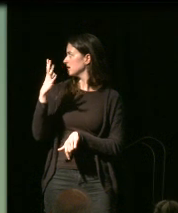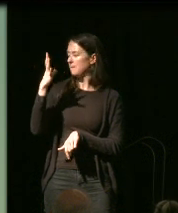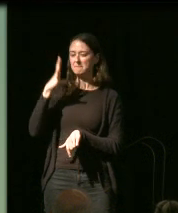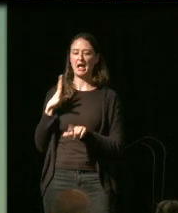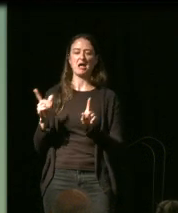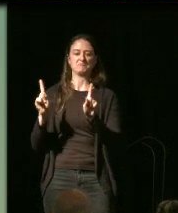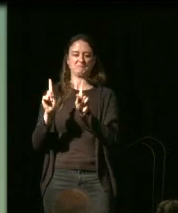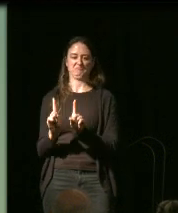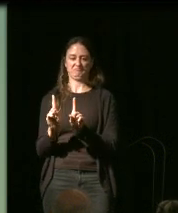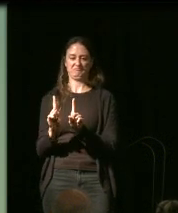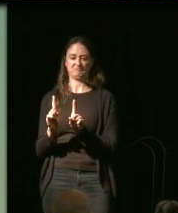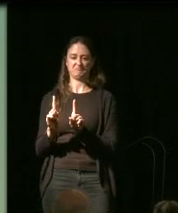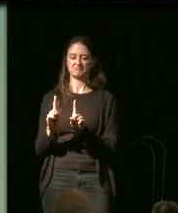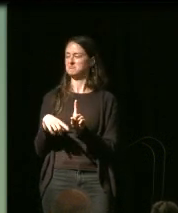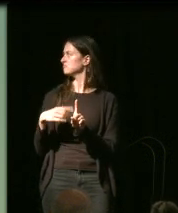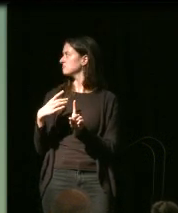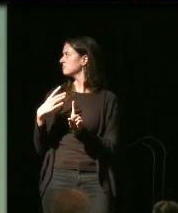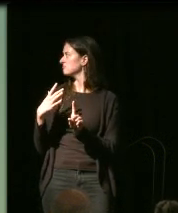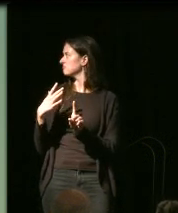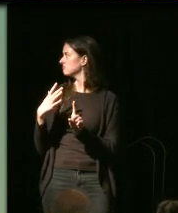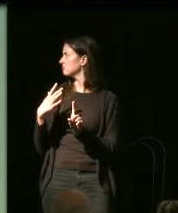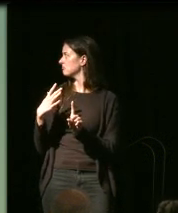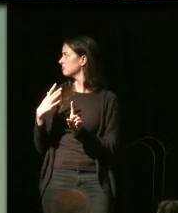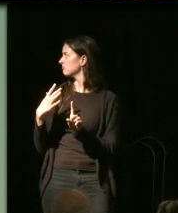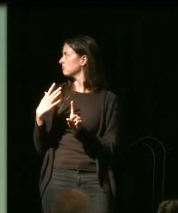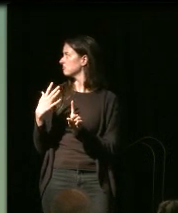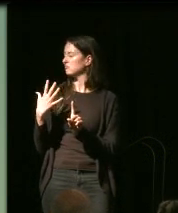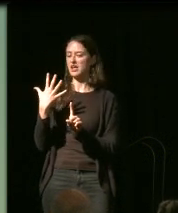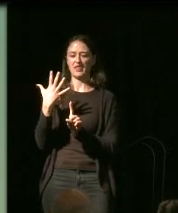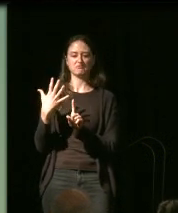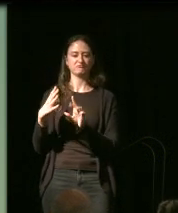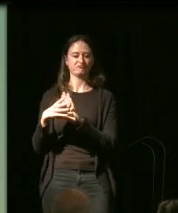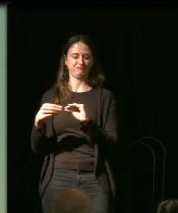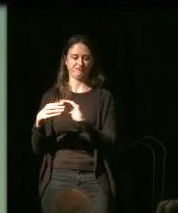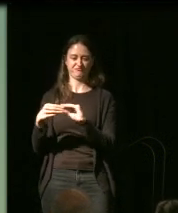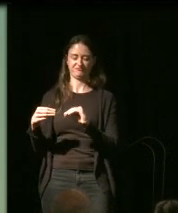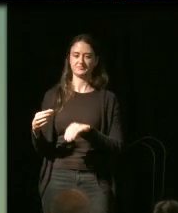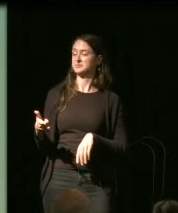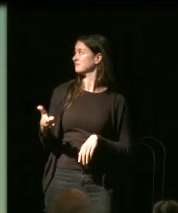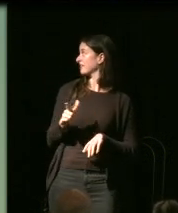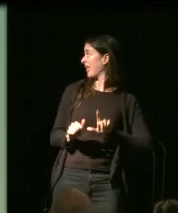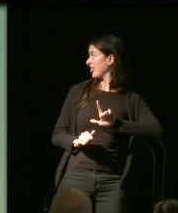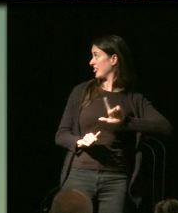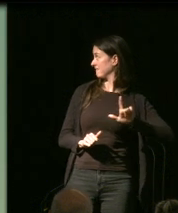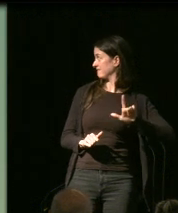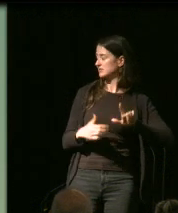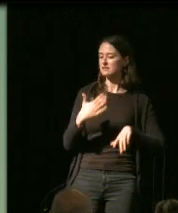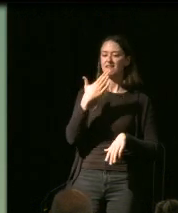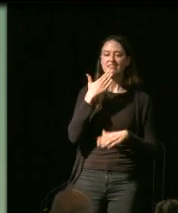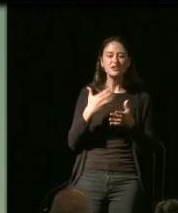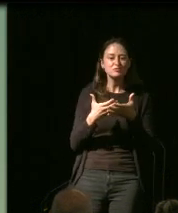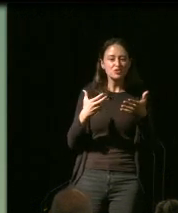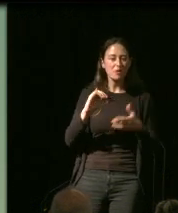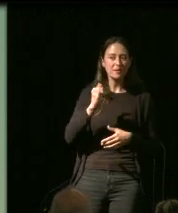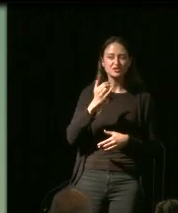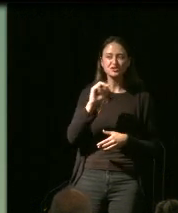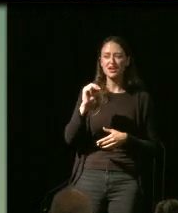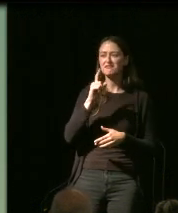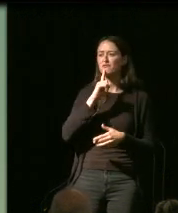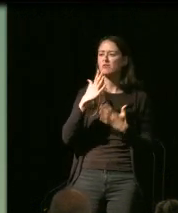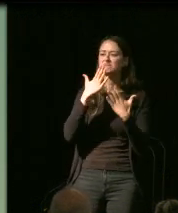Thank you so much, Jen, for that wonderful welcome. We are so lucky to have you in our lives.